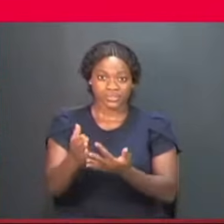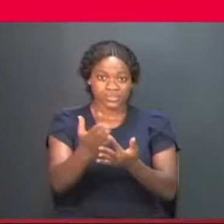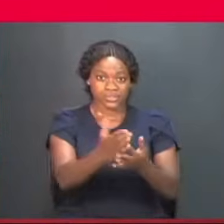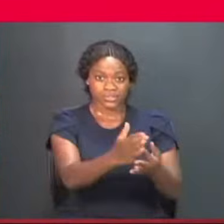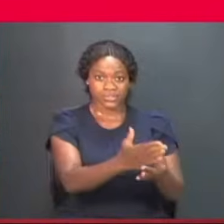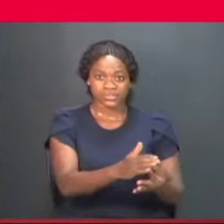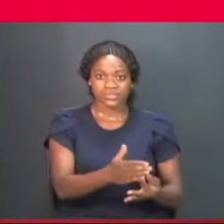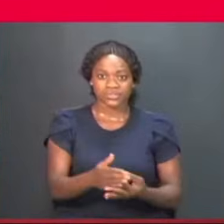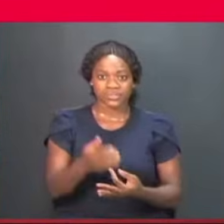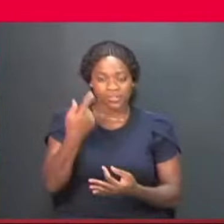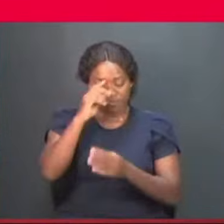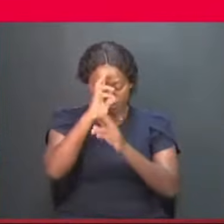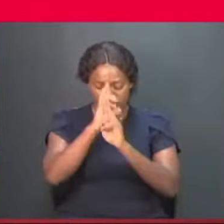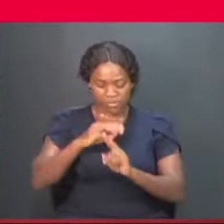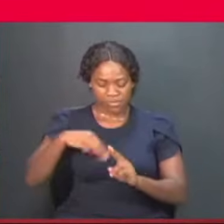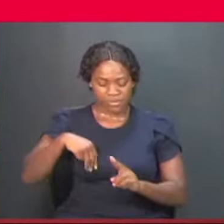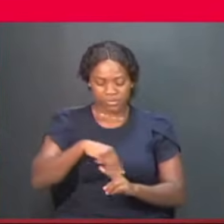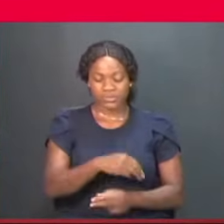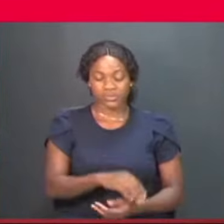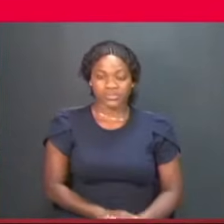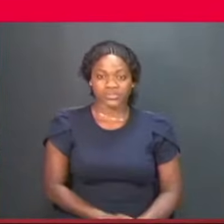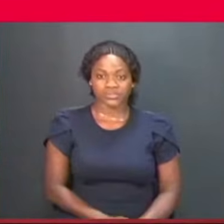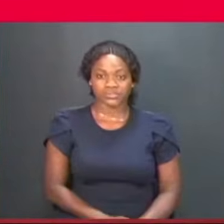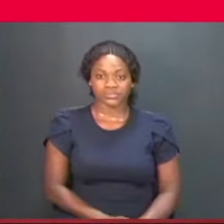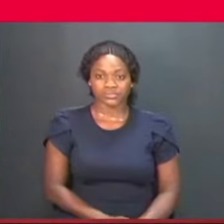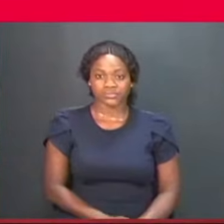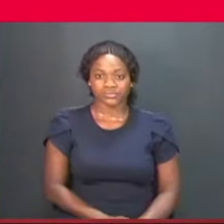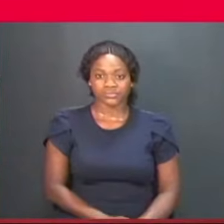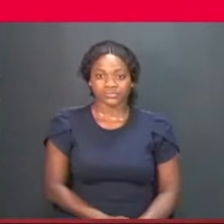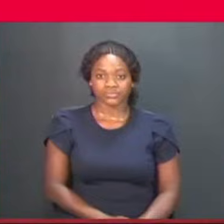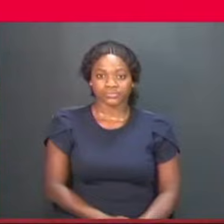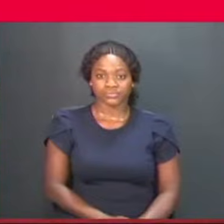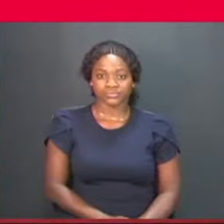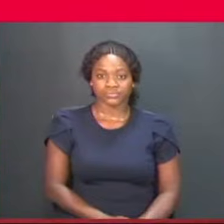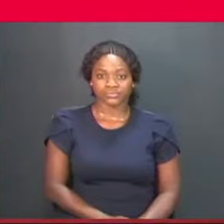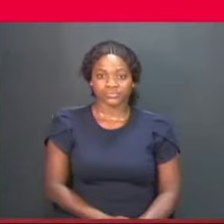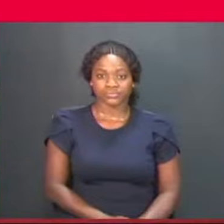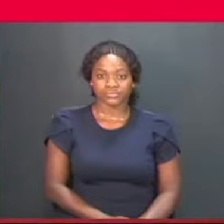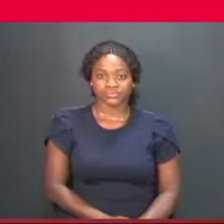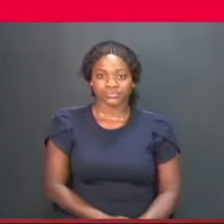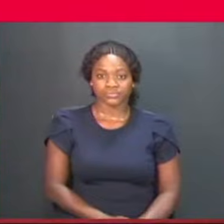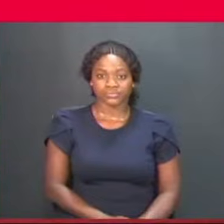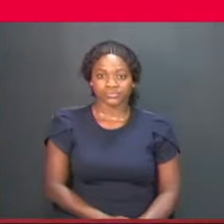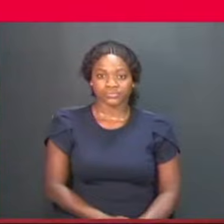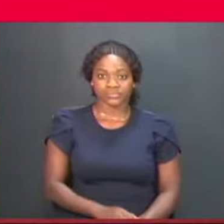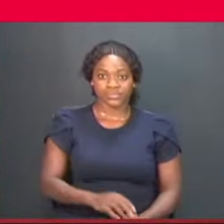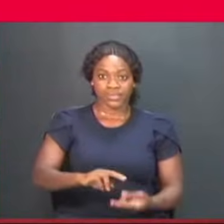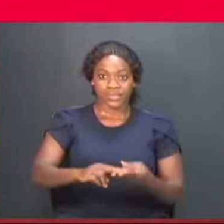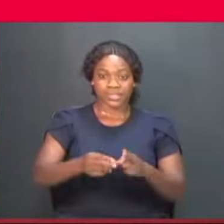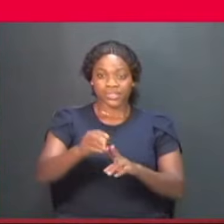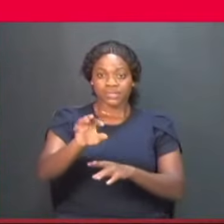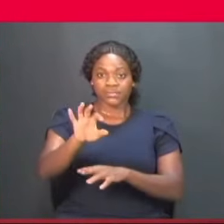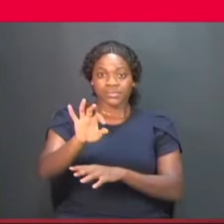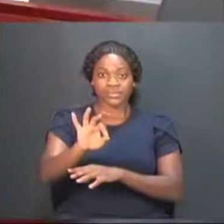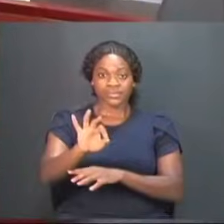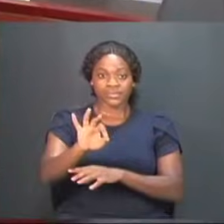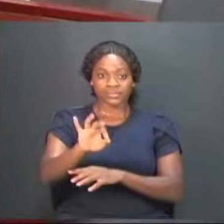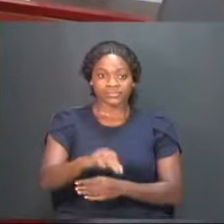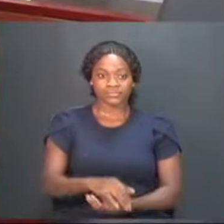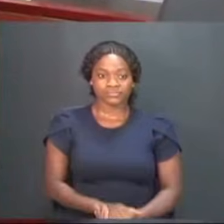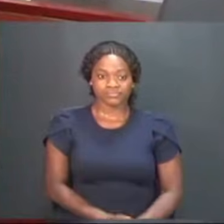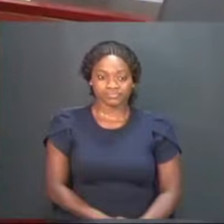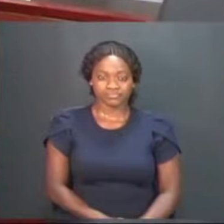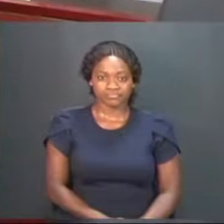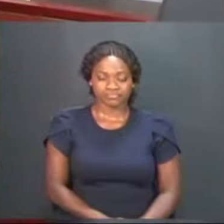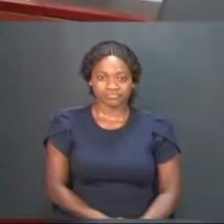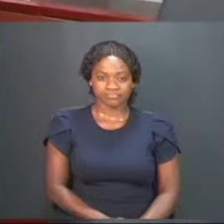distribution to honorable members. Yes, item numbered 9. Mr. Speaker, before we